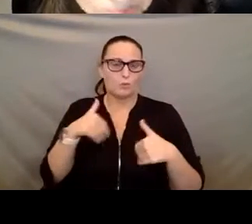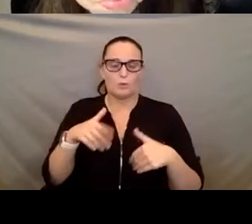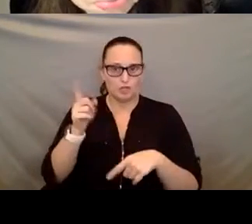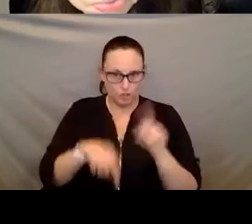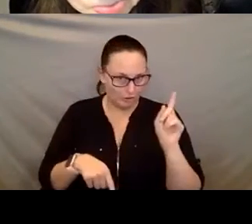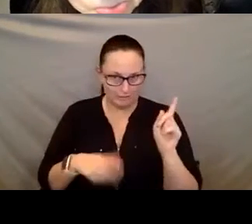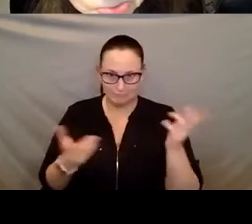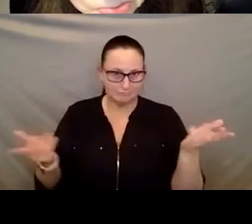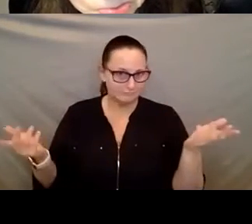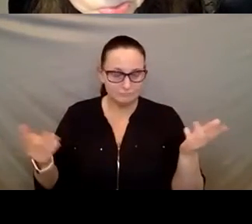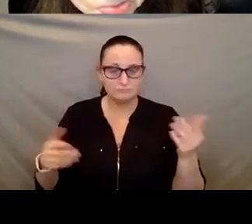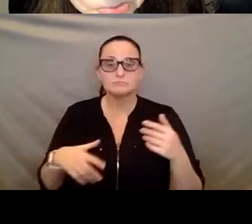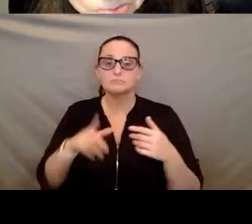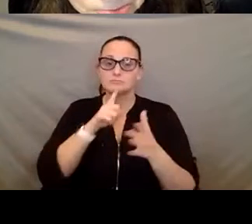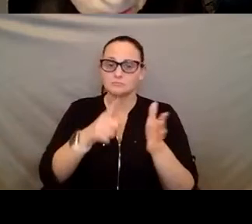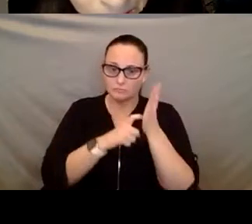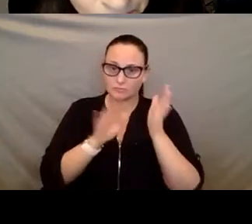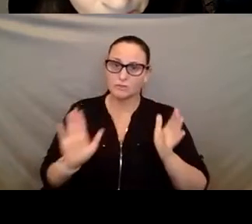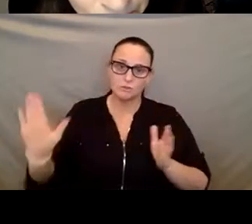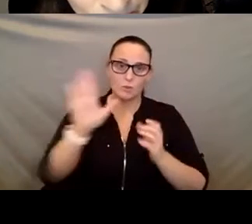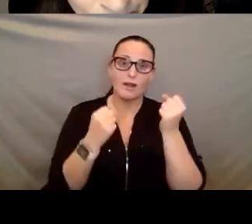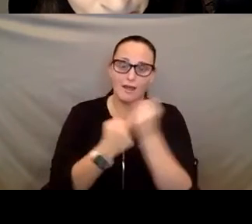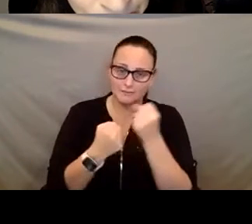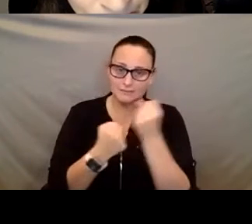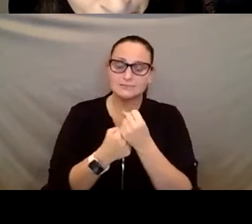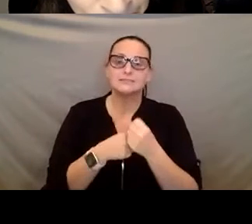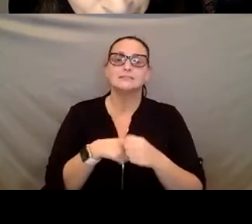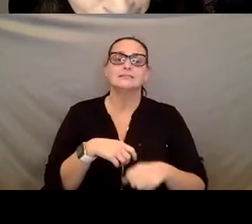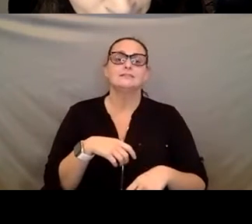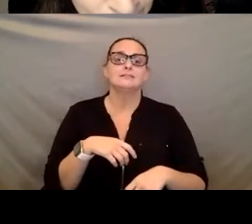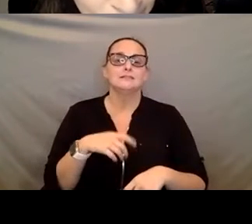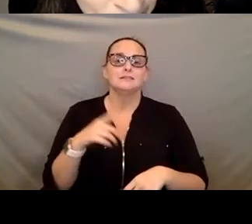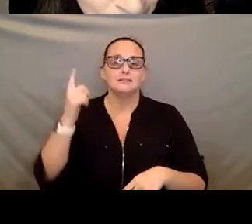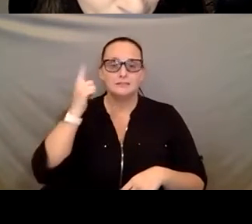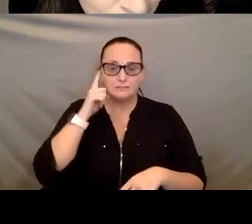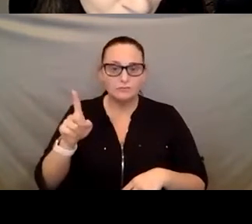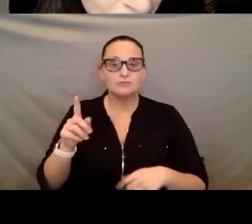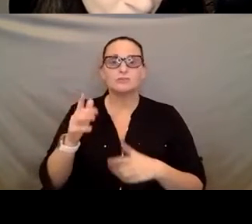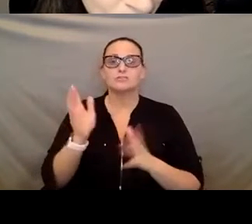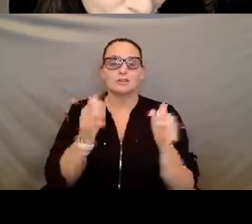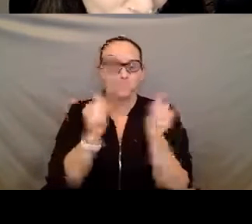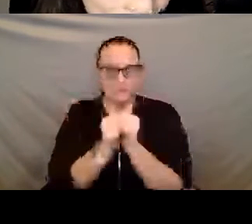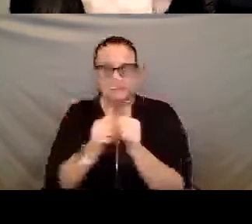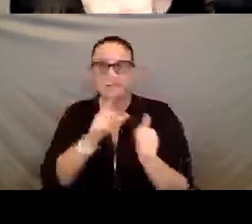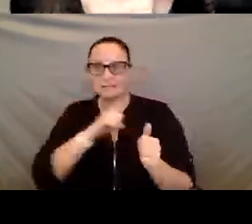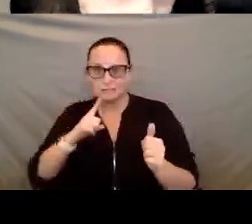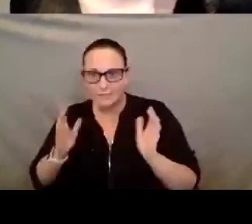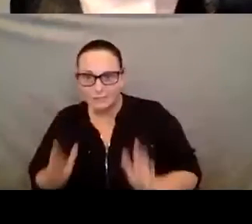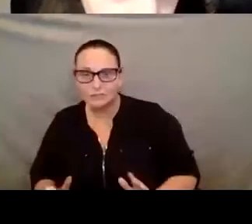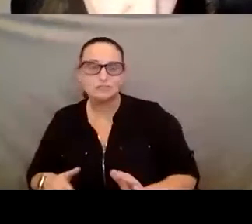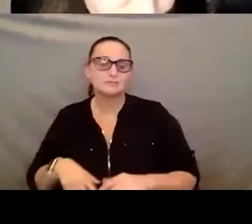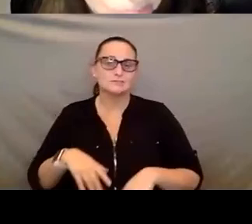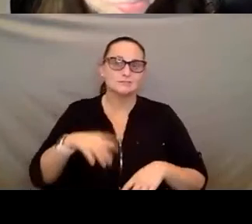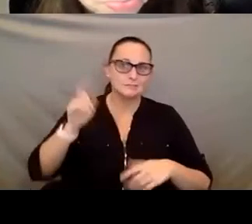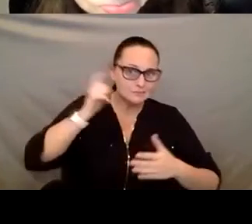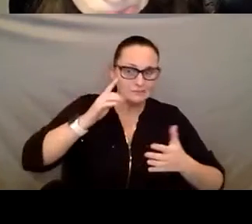to. It really requires your advocacy for, talking to legislators, talking to the governor's office, making sure you